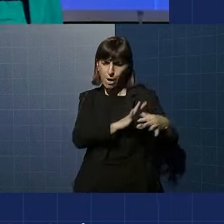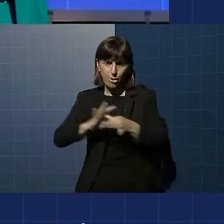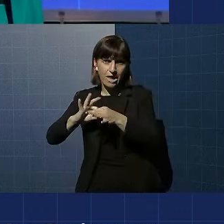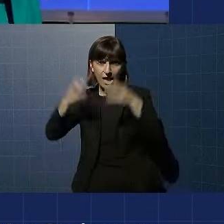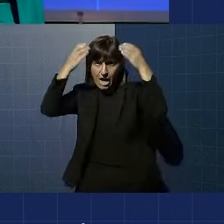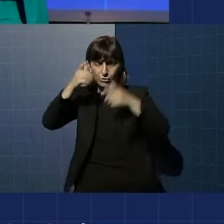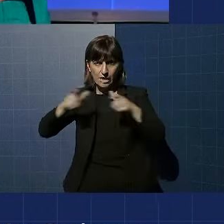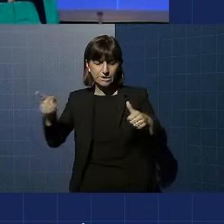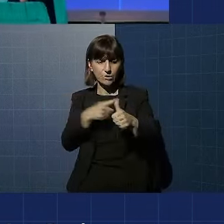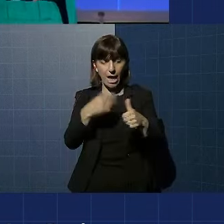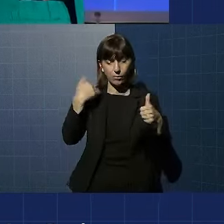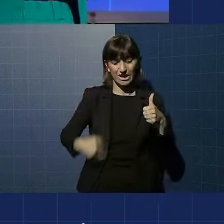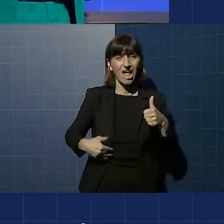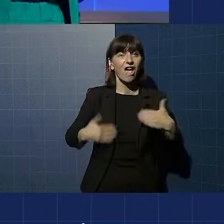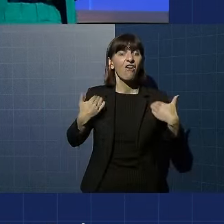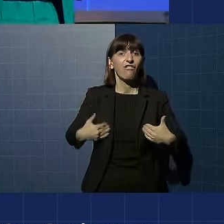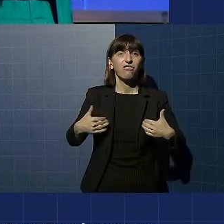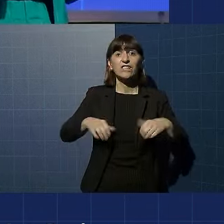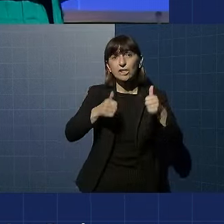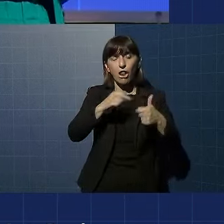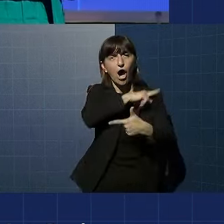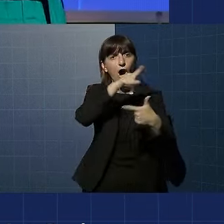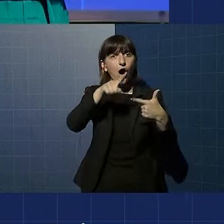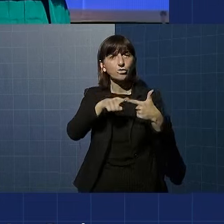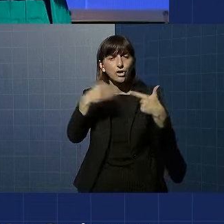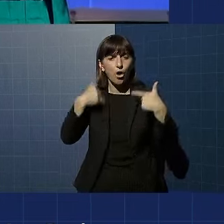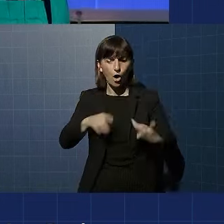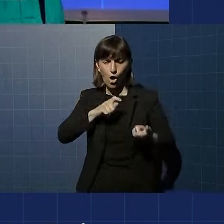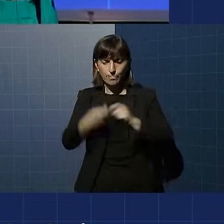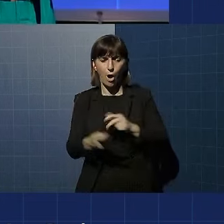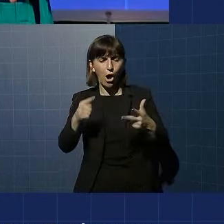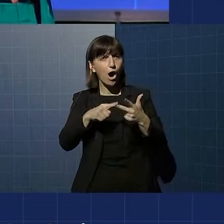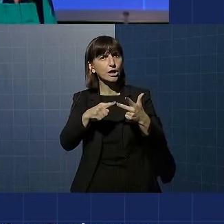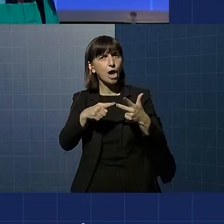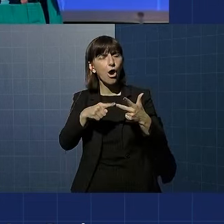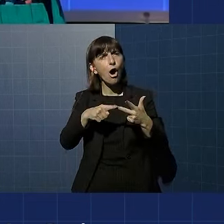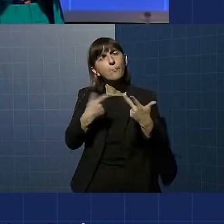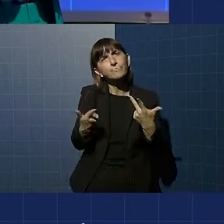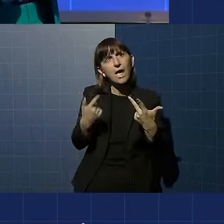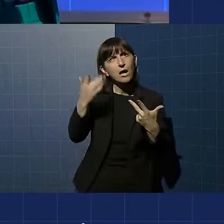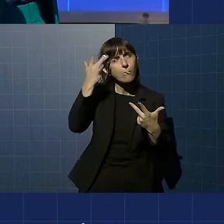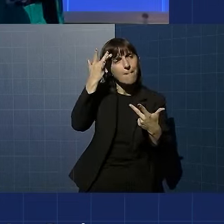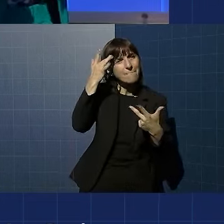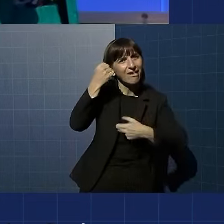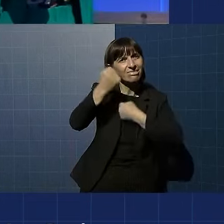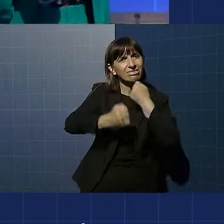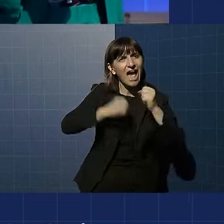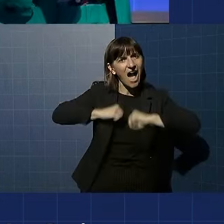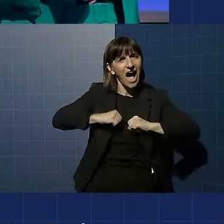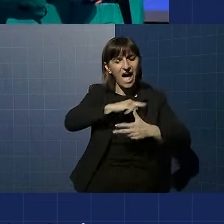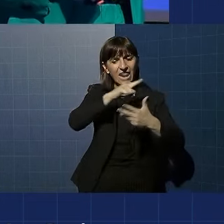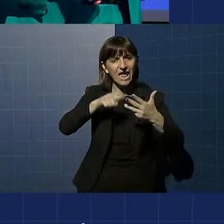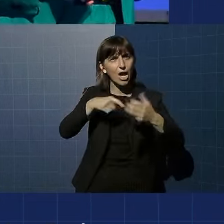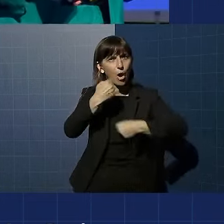behavioral health, so that's the mental well-being, but also sleep, its cognition, and trying to understand that.